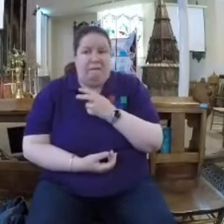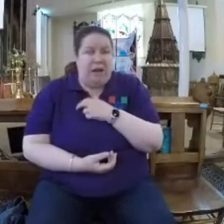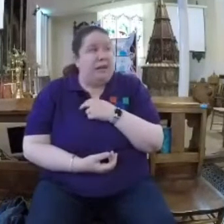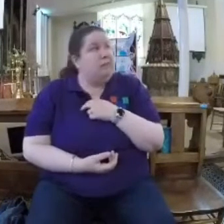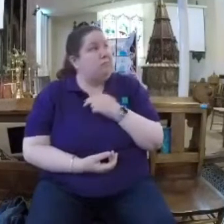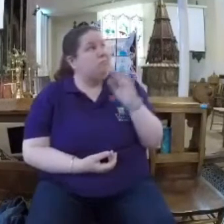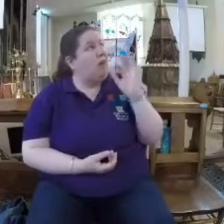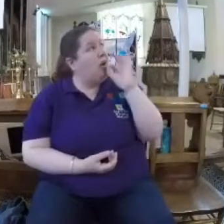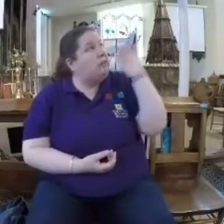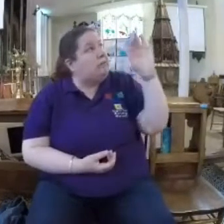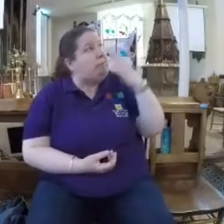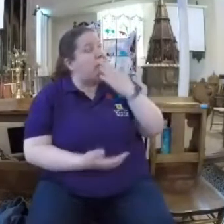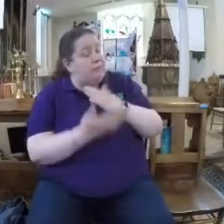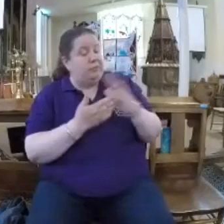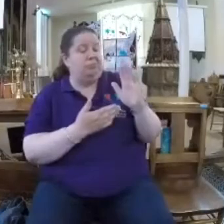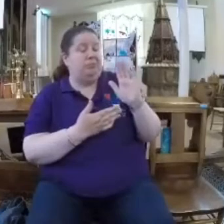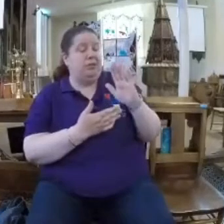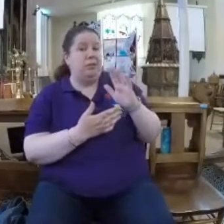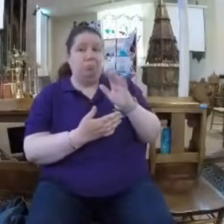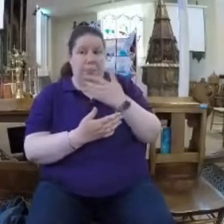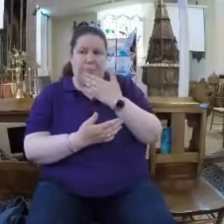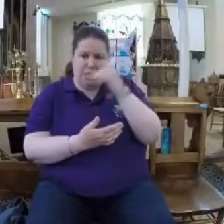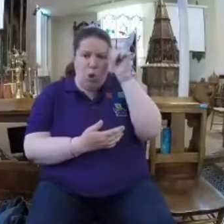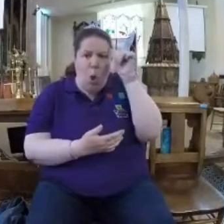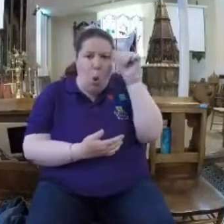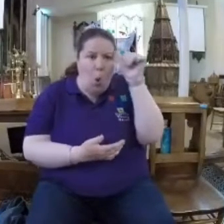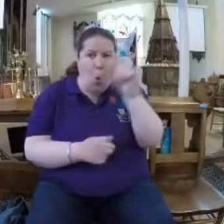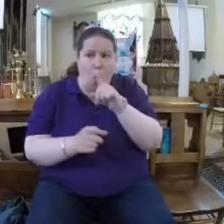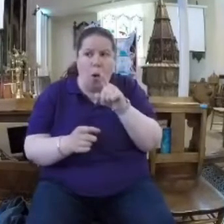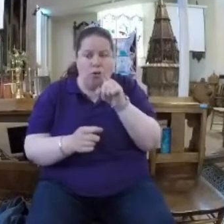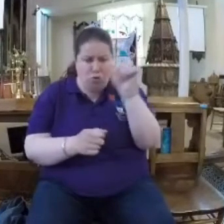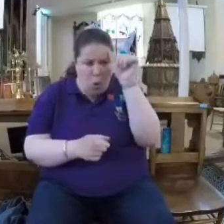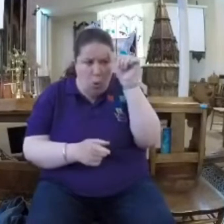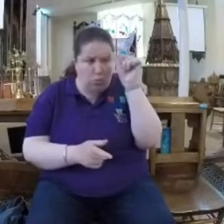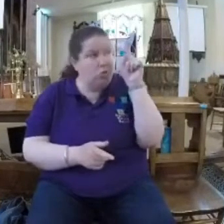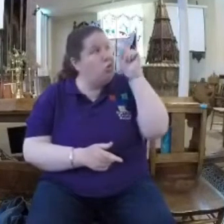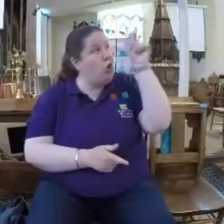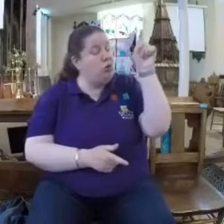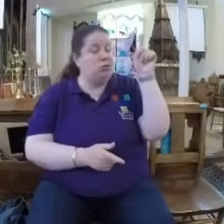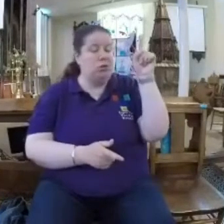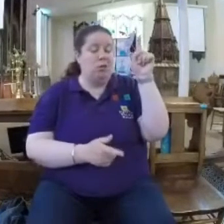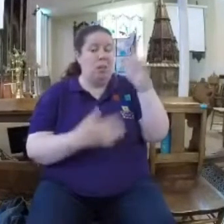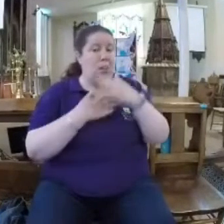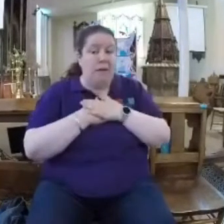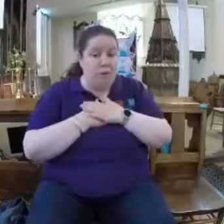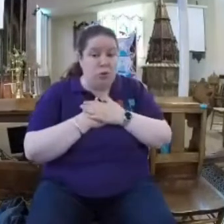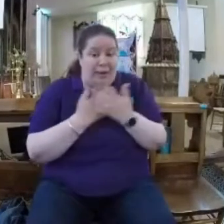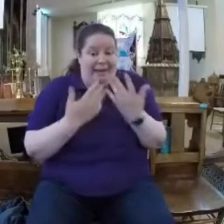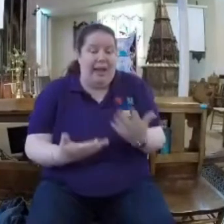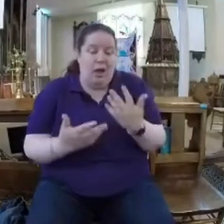ask for forgiveness, then please know that God already loves you